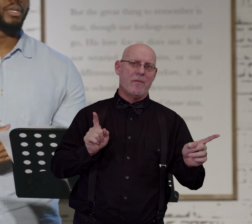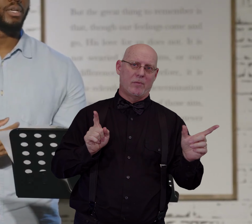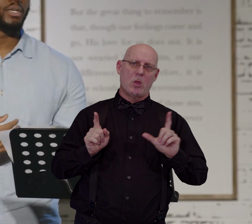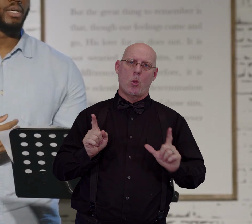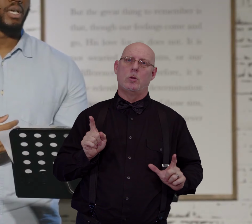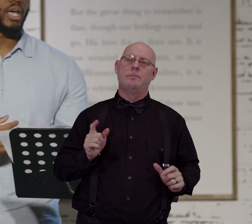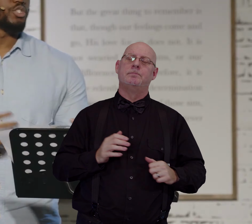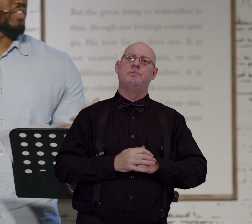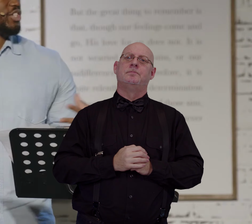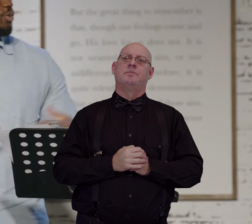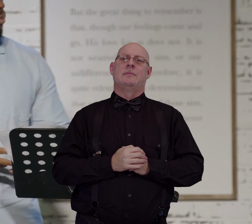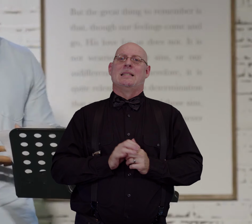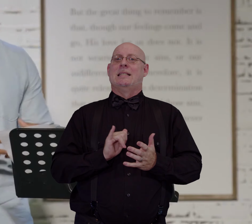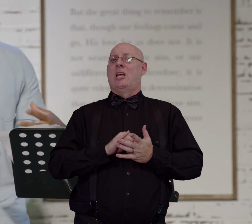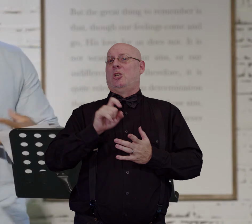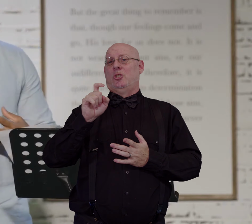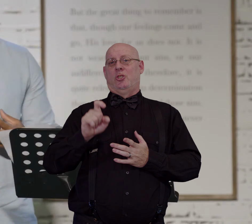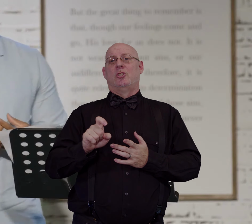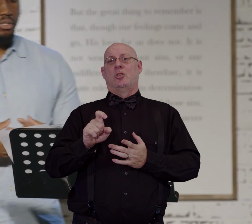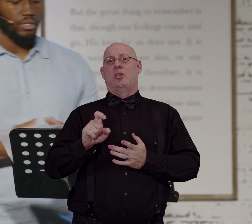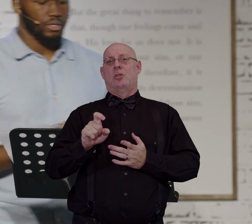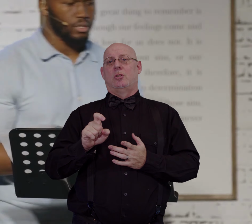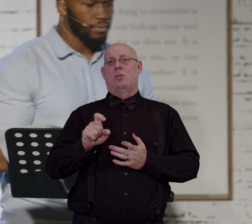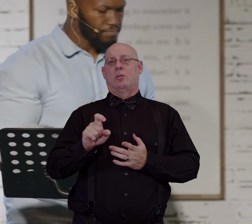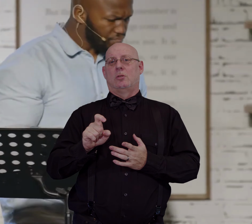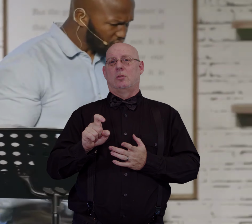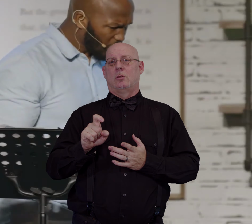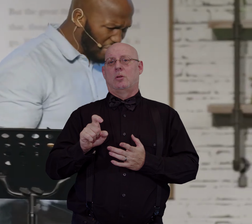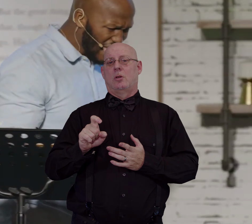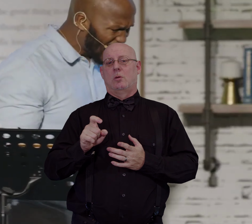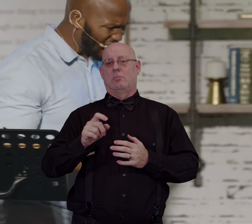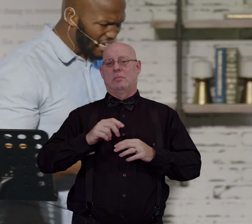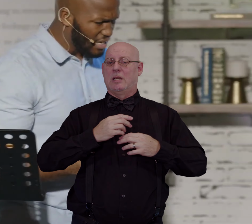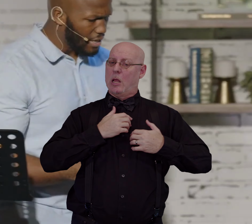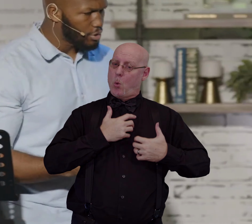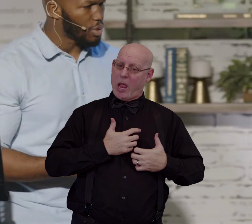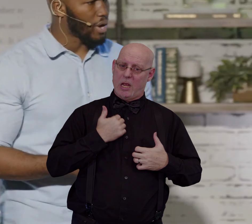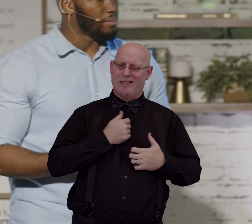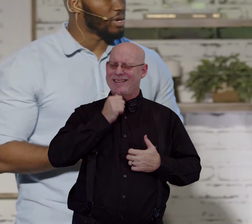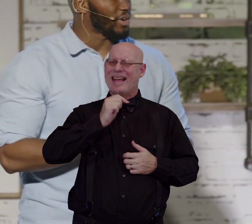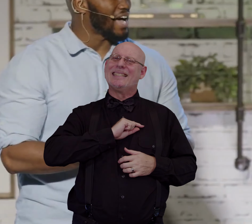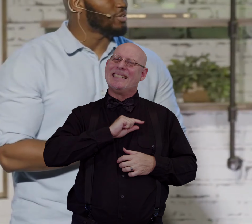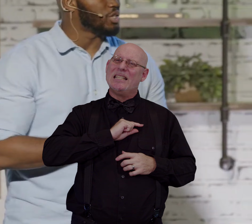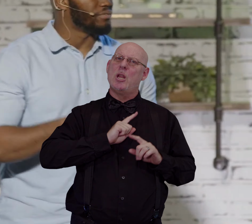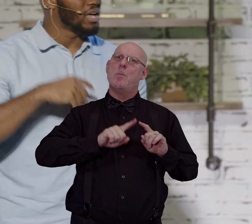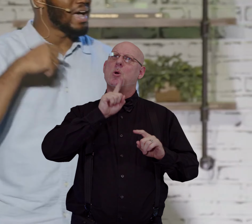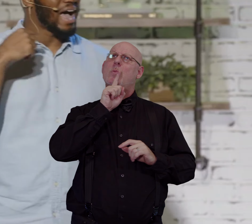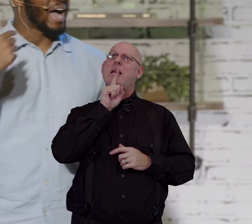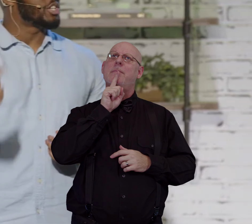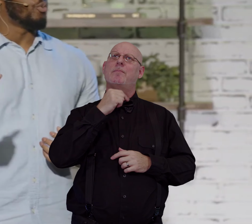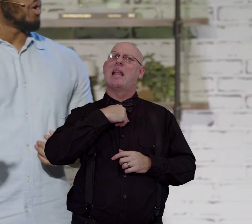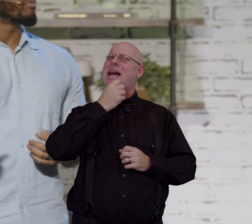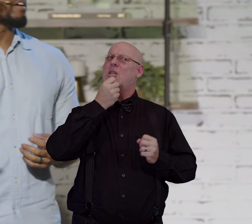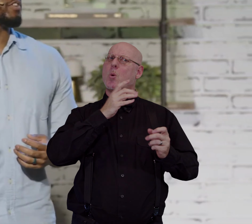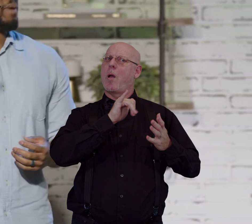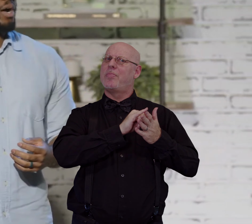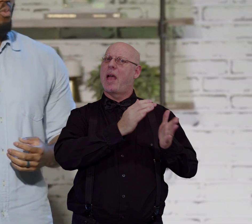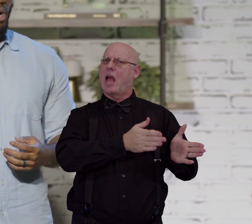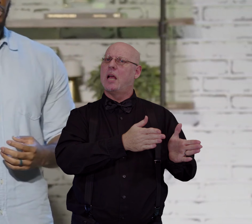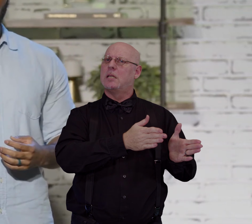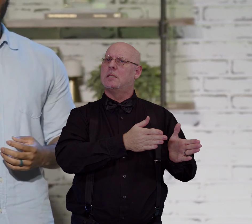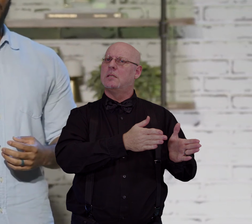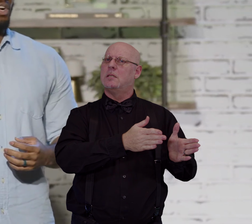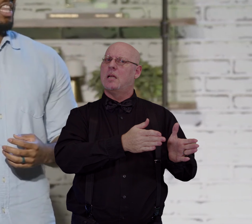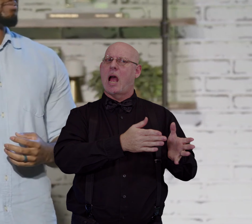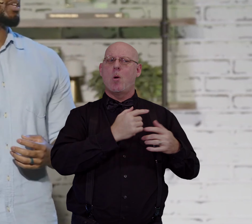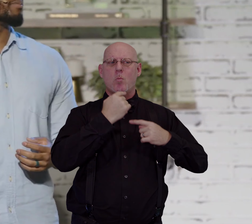him. And so that should weigh on us, and not in a guilty way, but a reality of, I don't want that for them. I